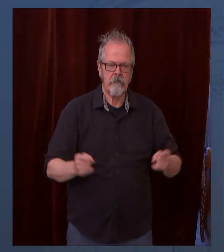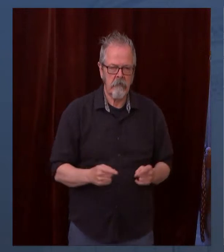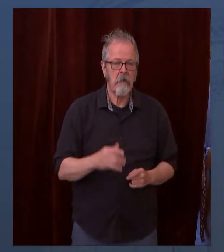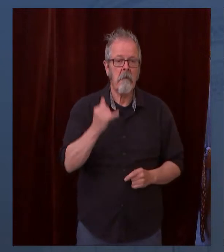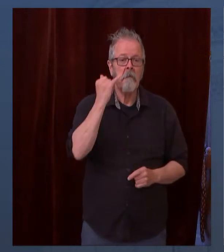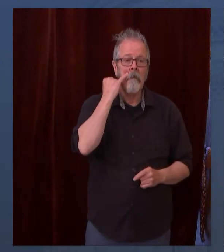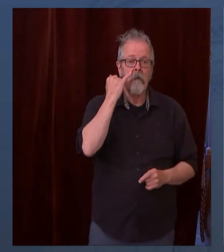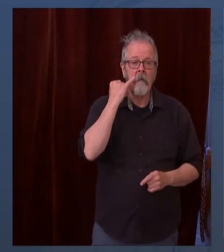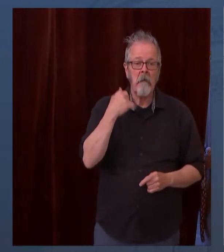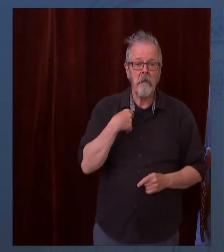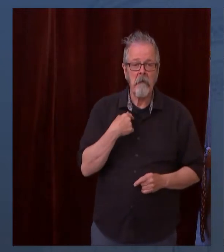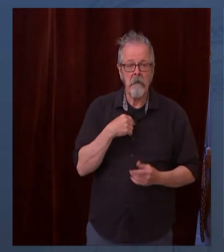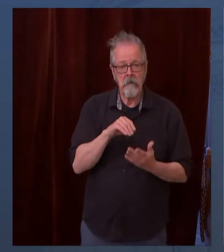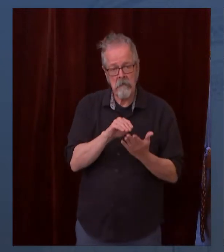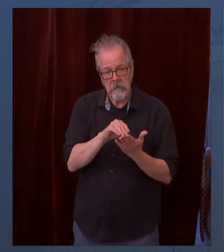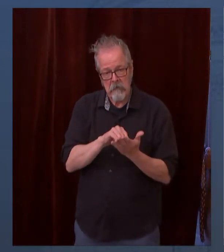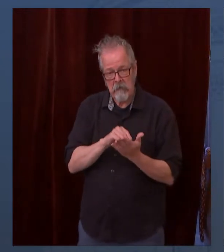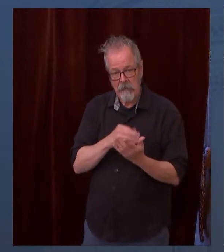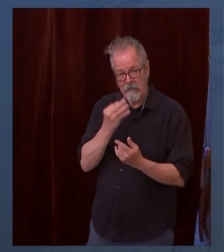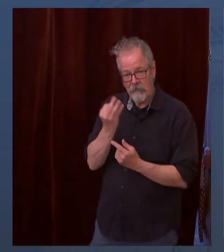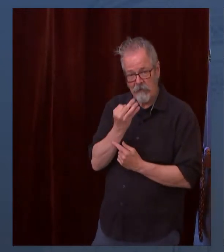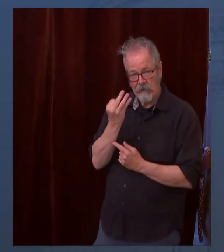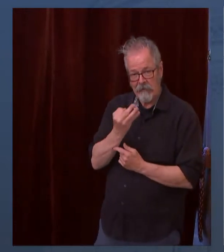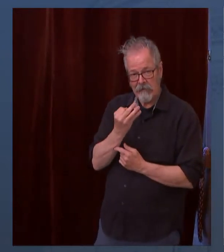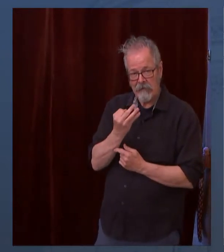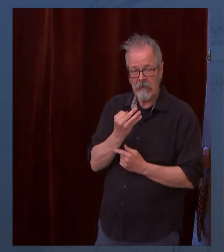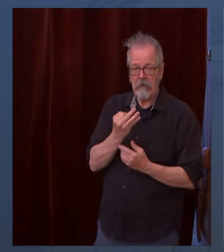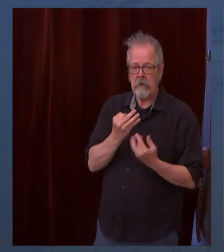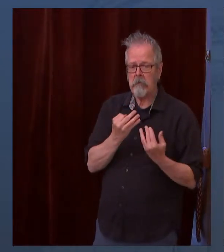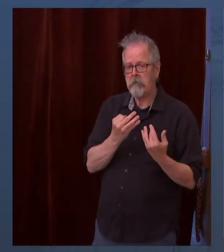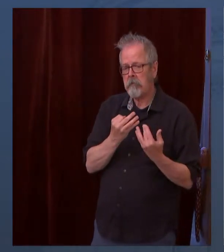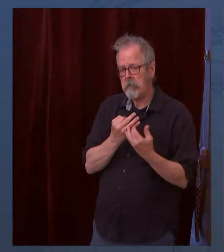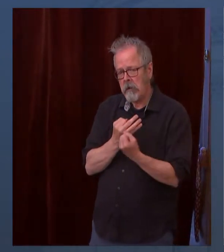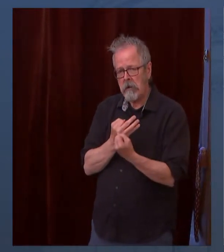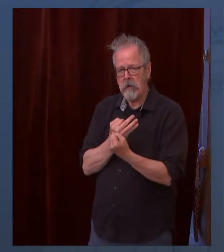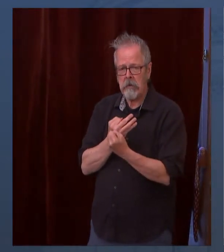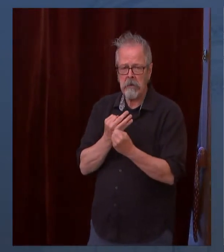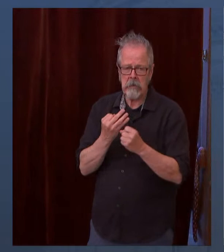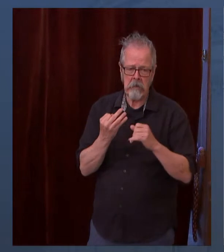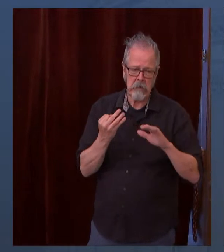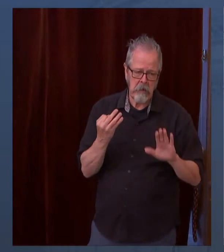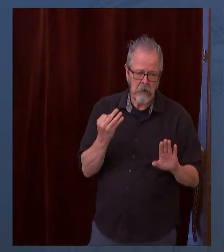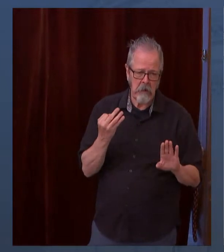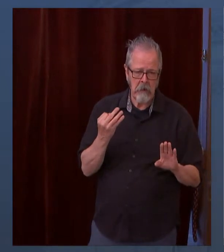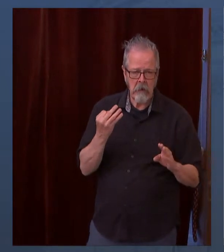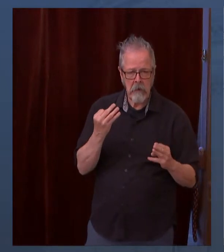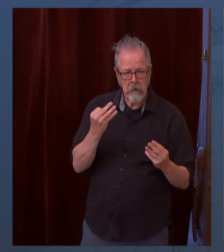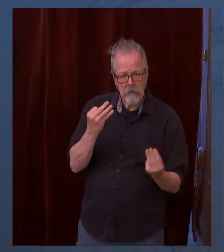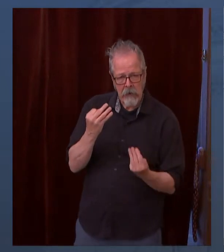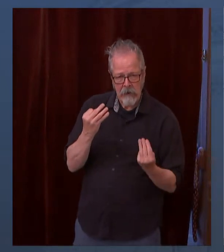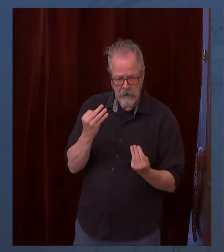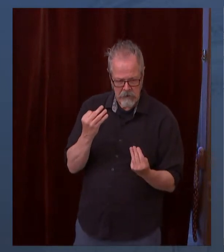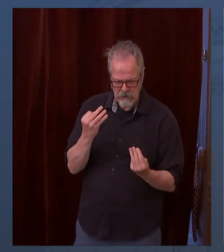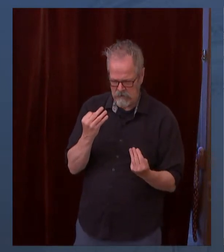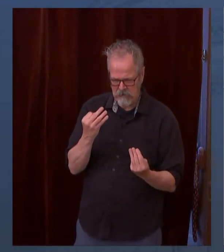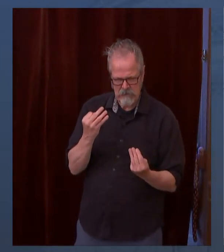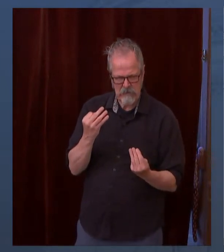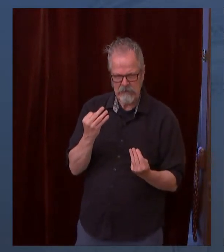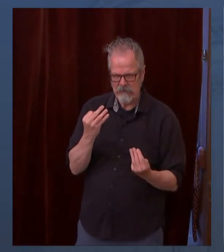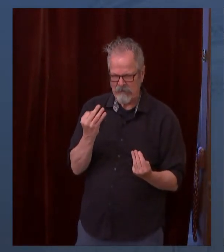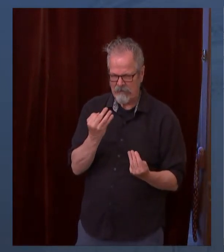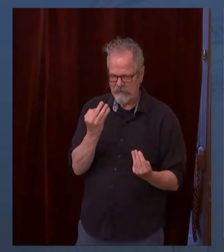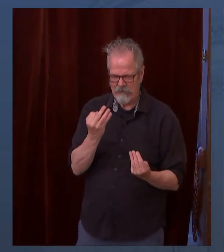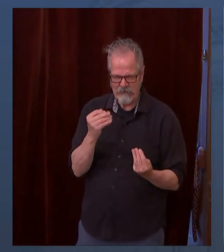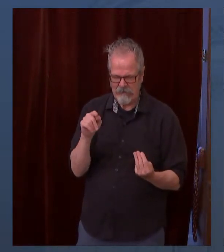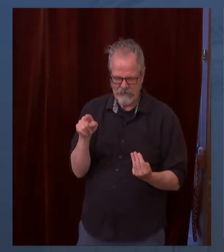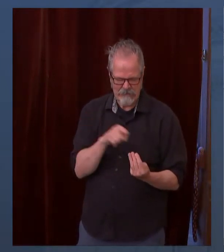announcing it on Monday was still not going to have enough of the latest information. So we want to have the latest information to make